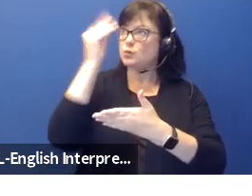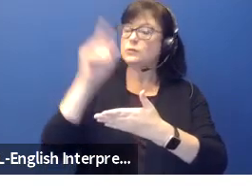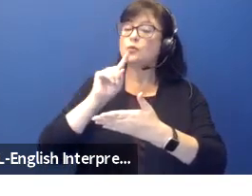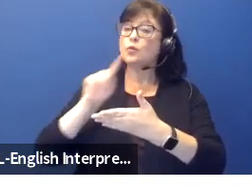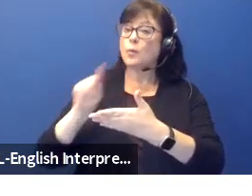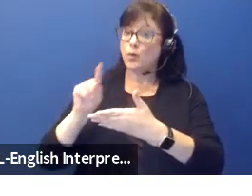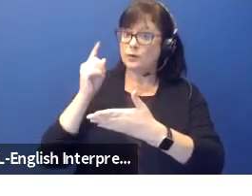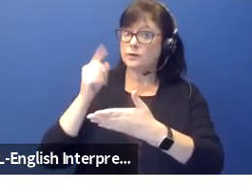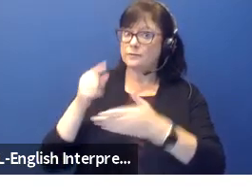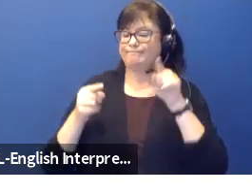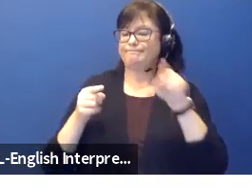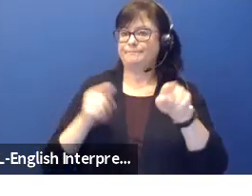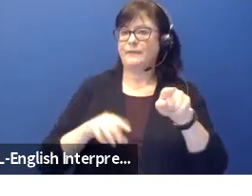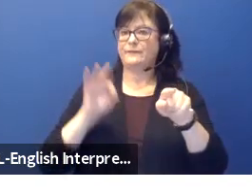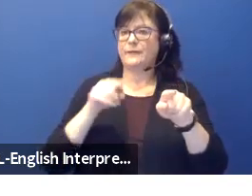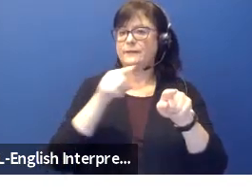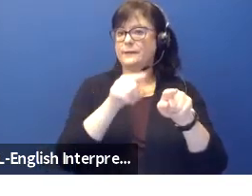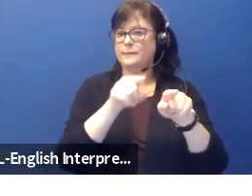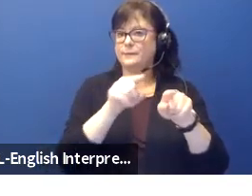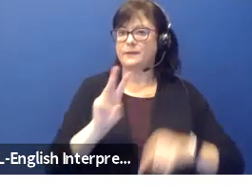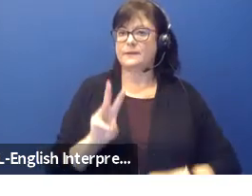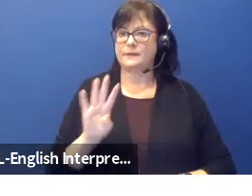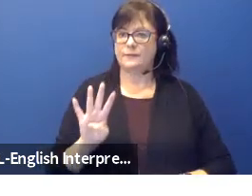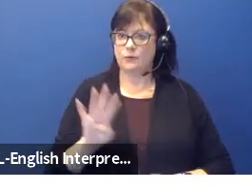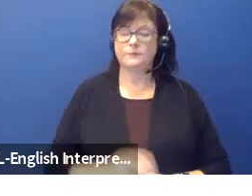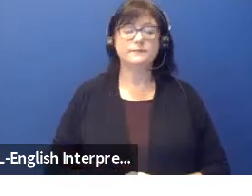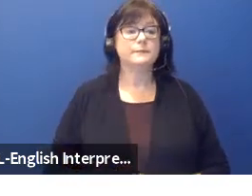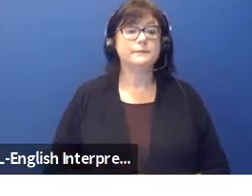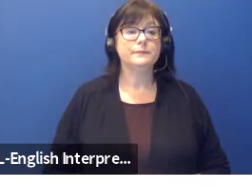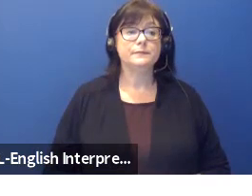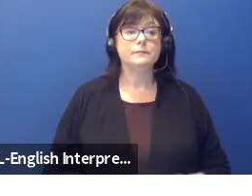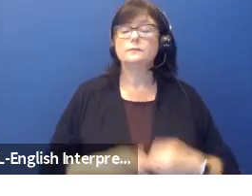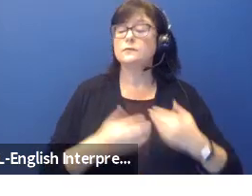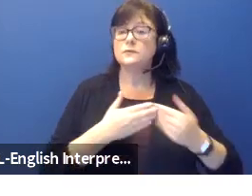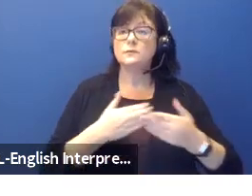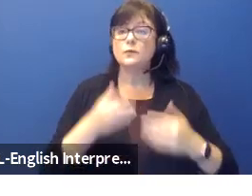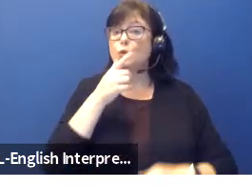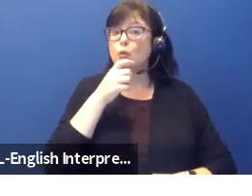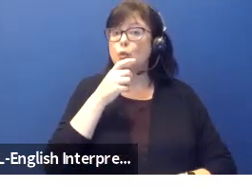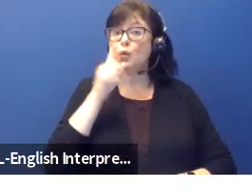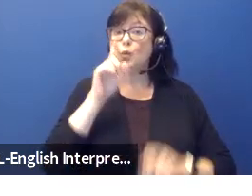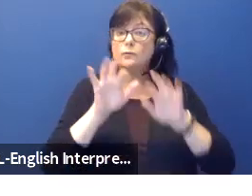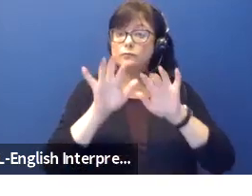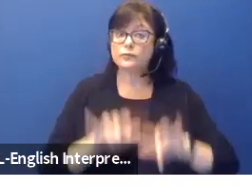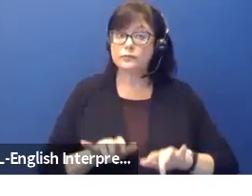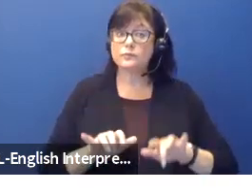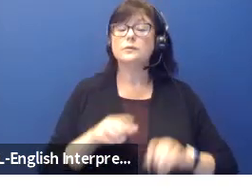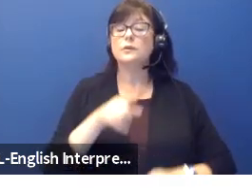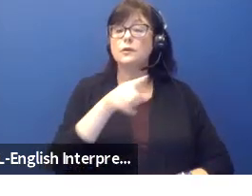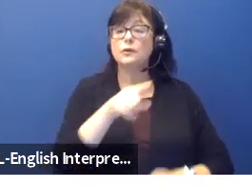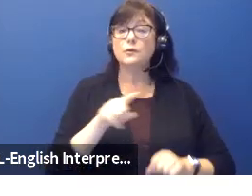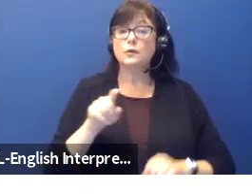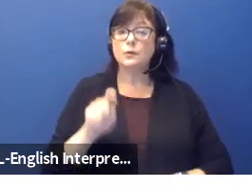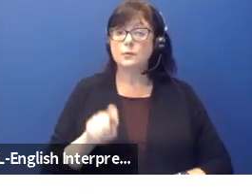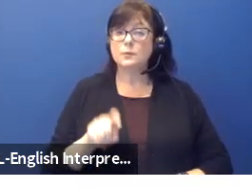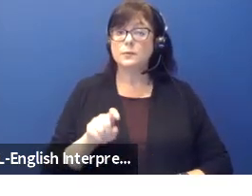You or your program manager or whoever does it in your organization has to reference this report and